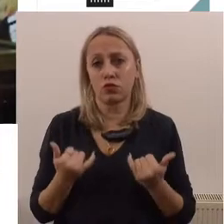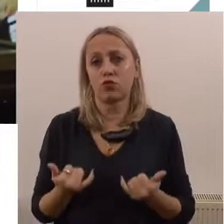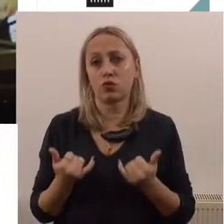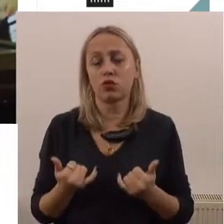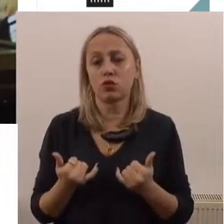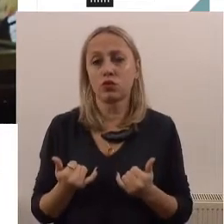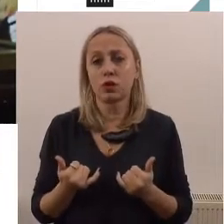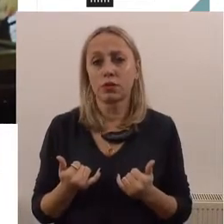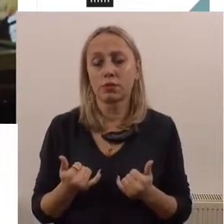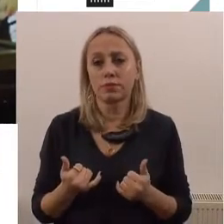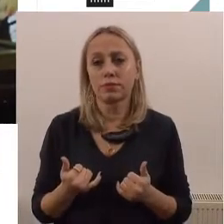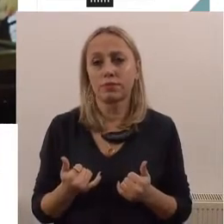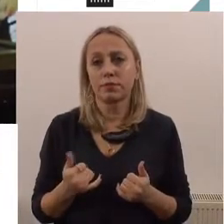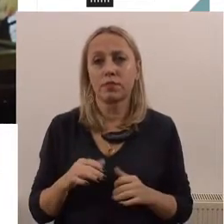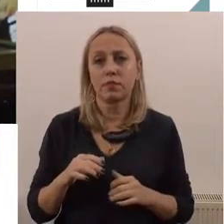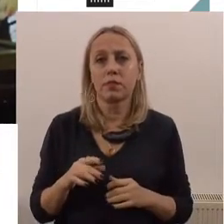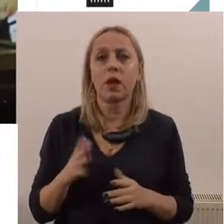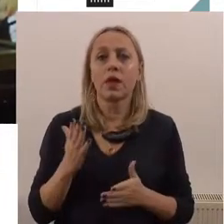including.